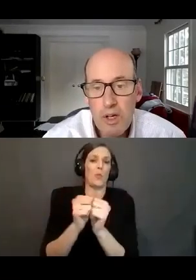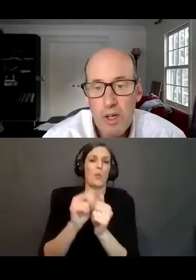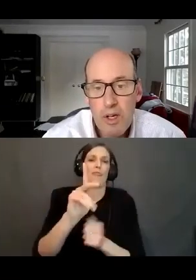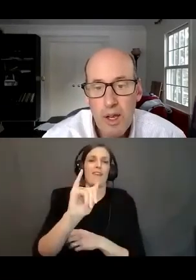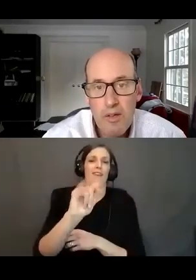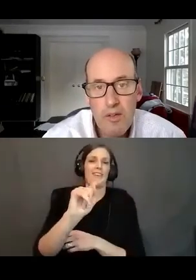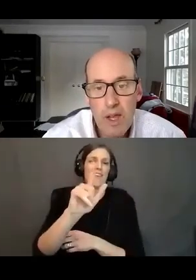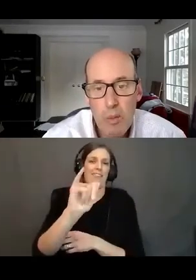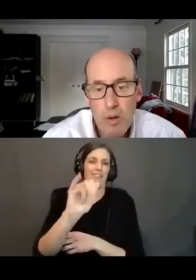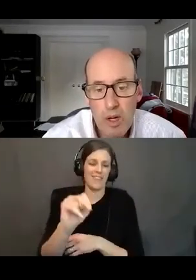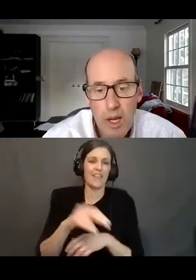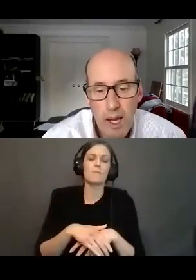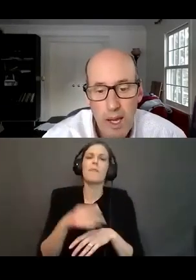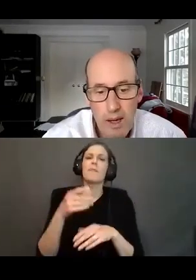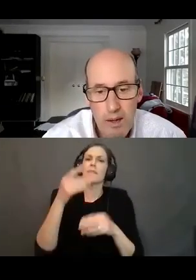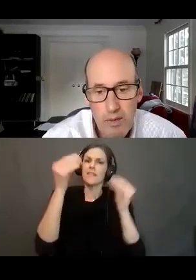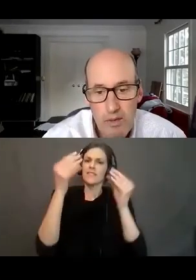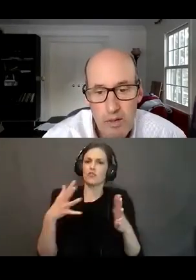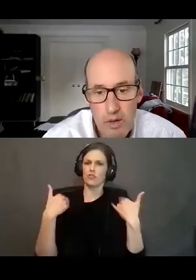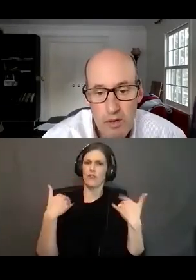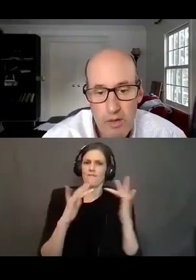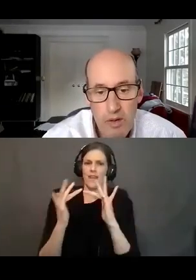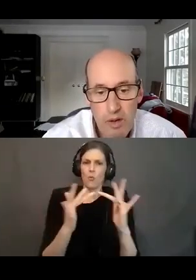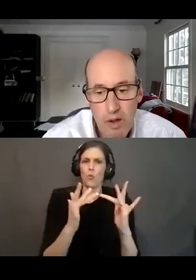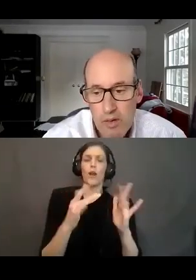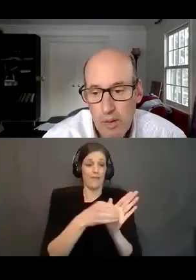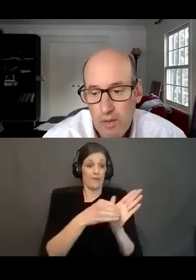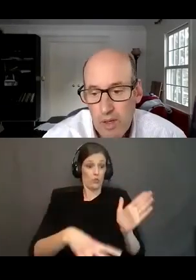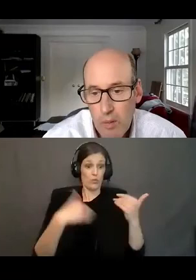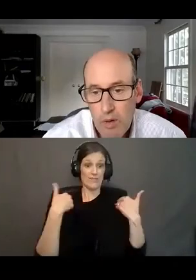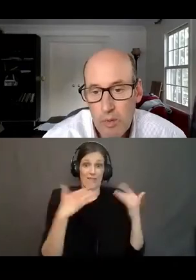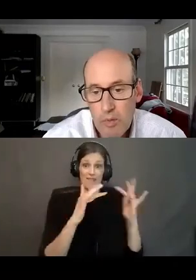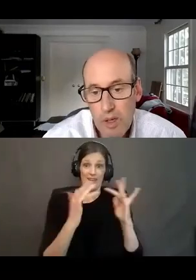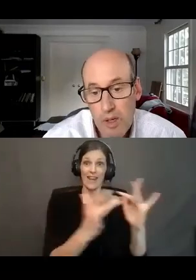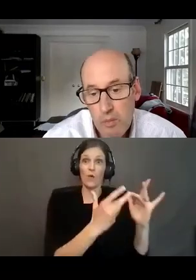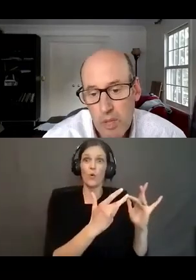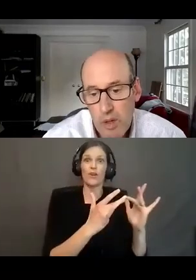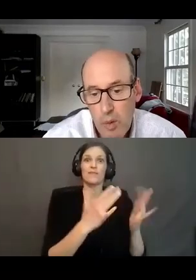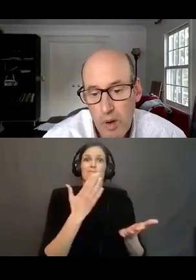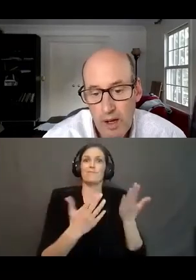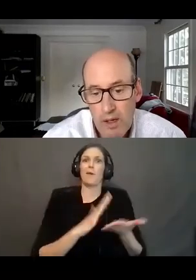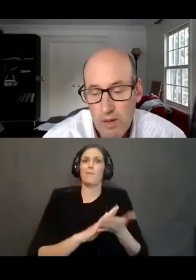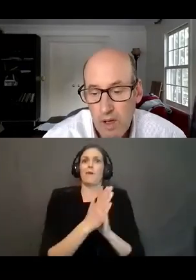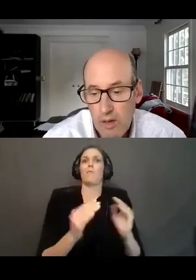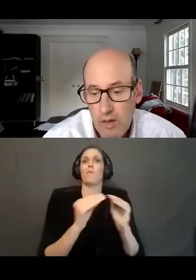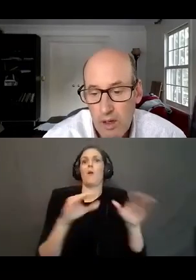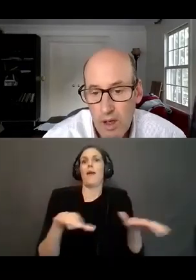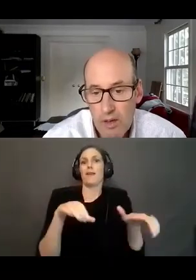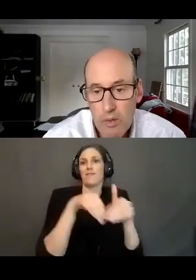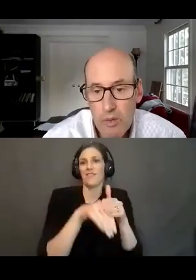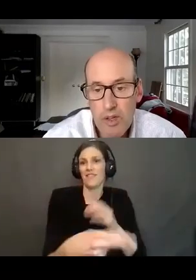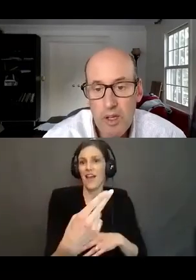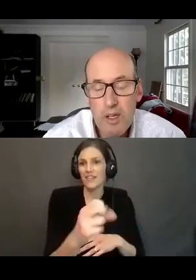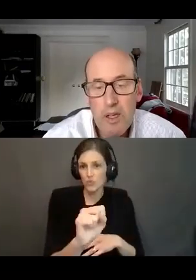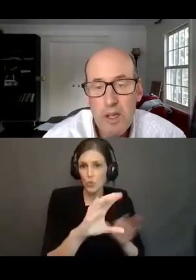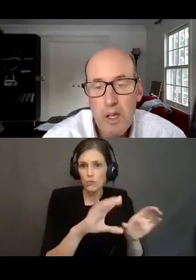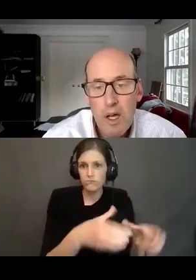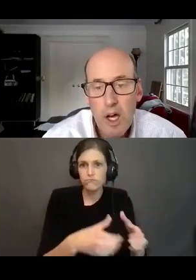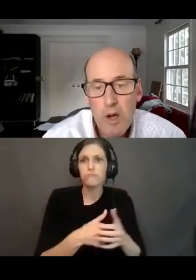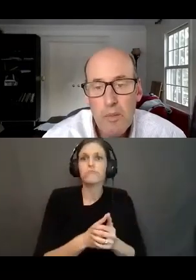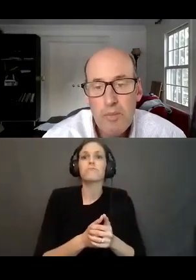teacher has this network, and the students also have a network, which might even become more active in a high school